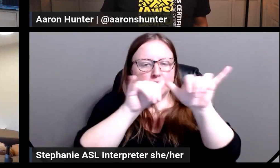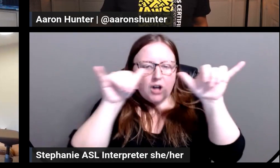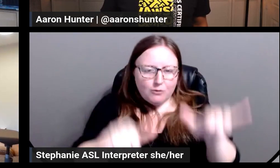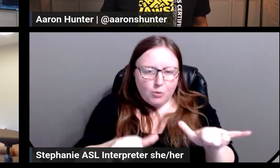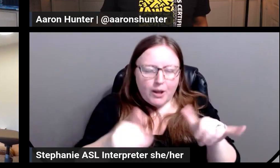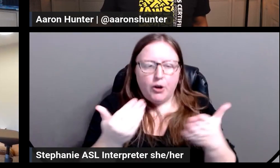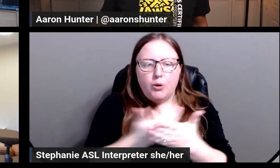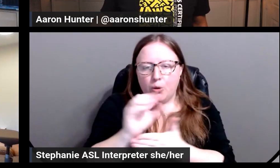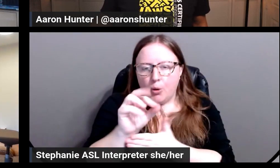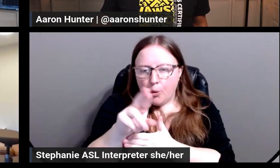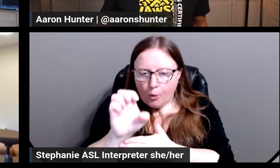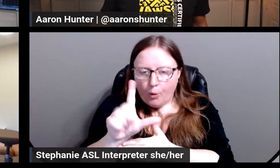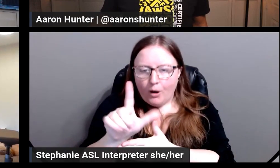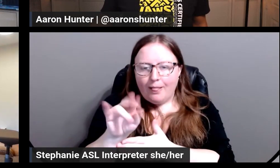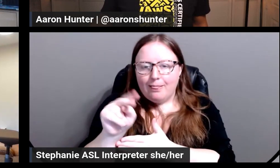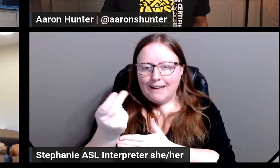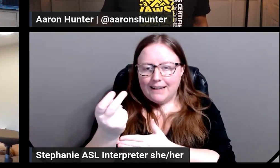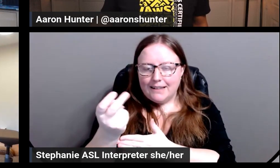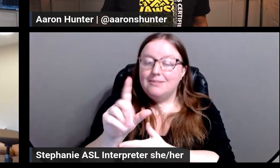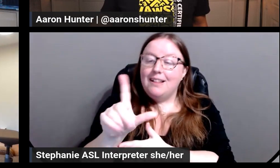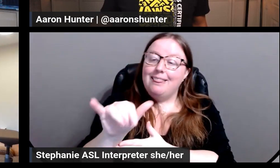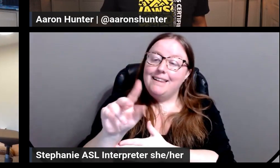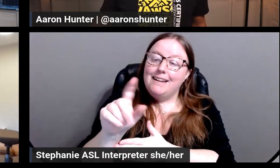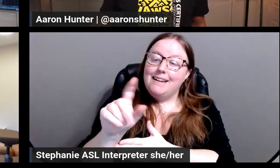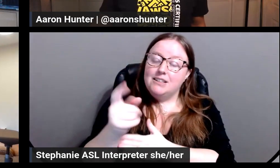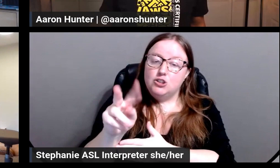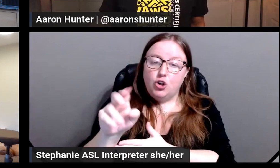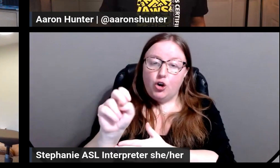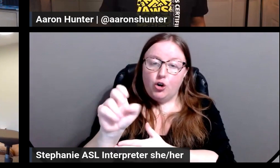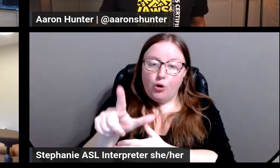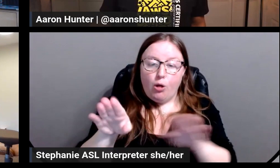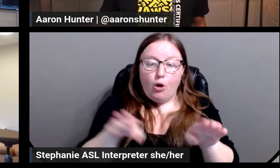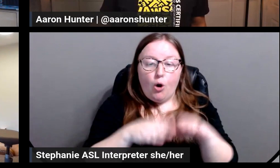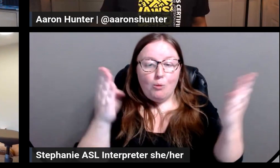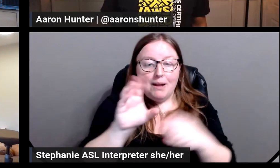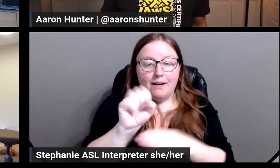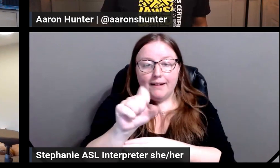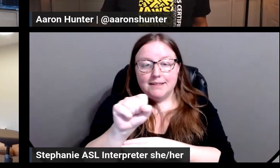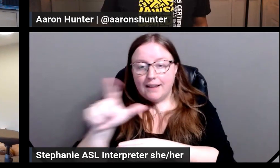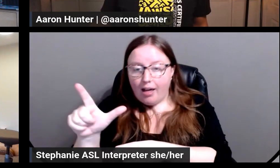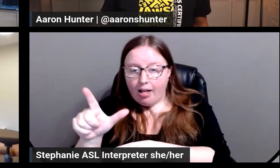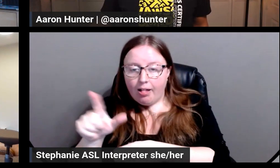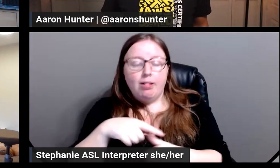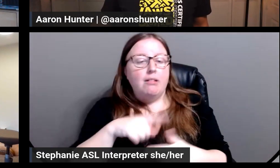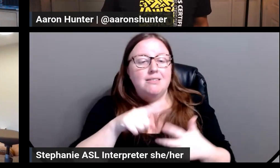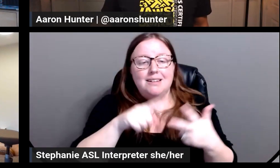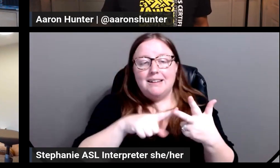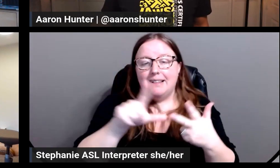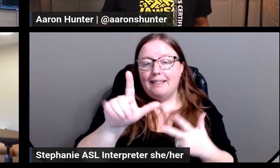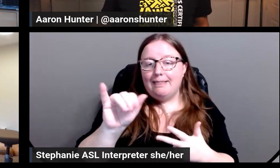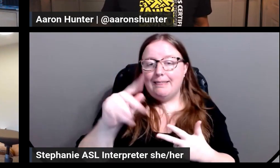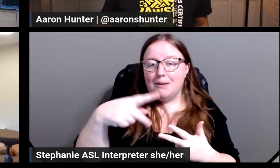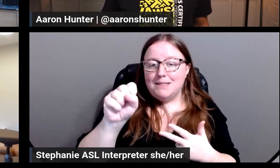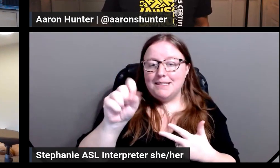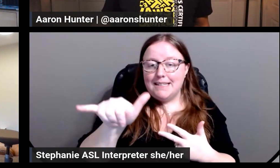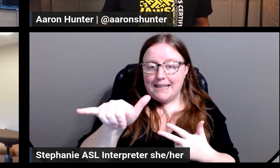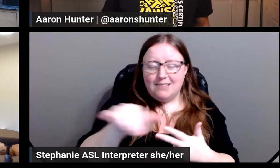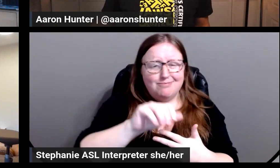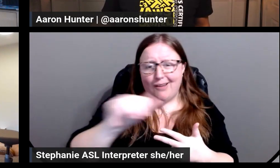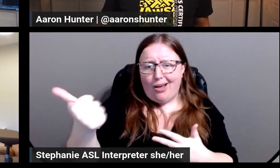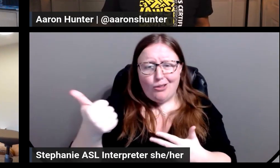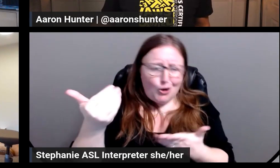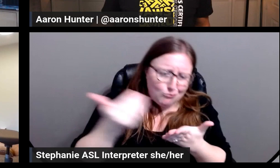like Linux kernel, OpenSSL, libc, all of these things are refreshed. The sort